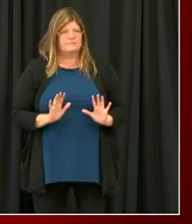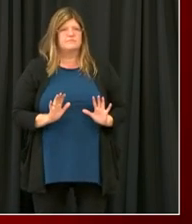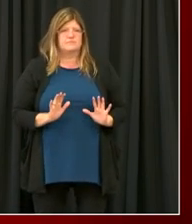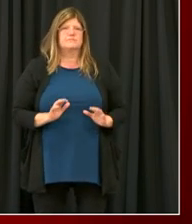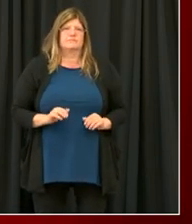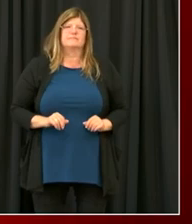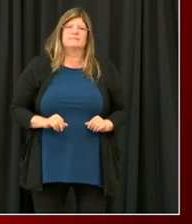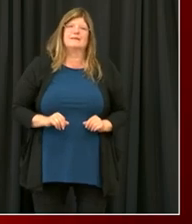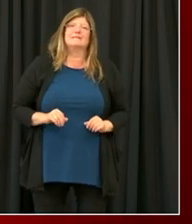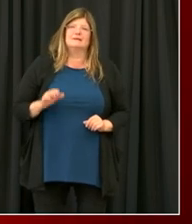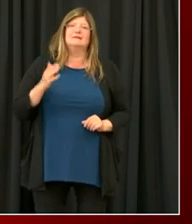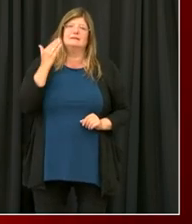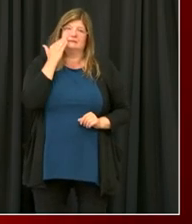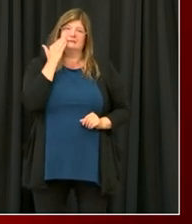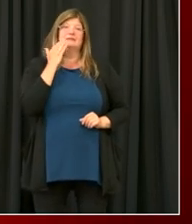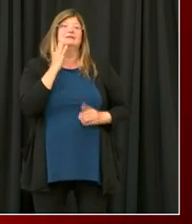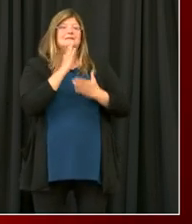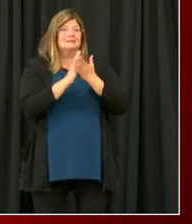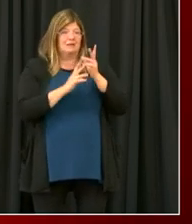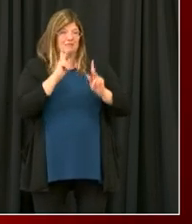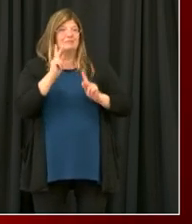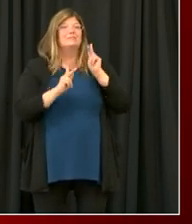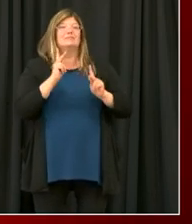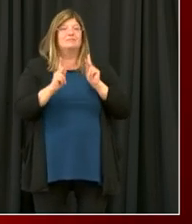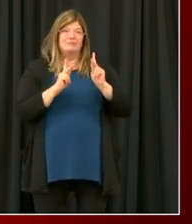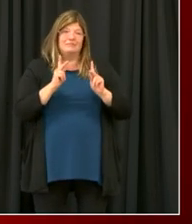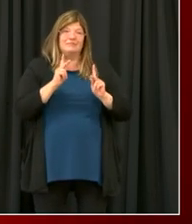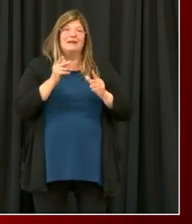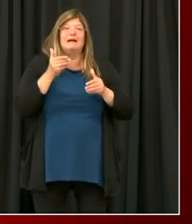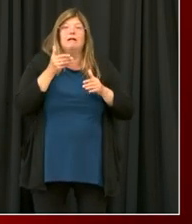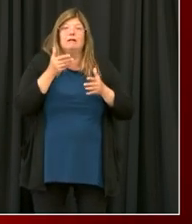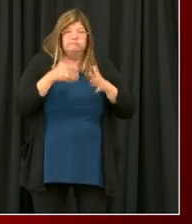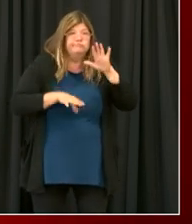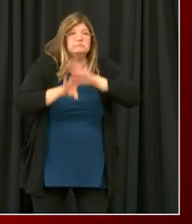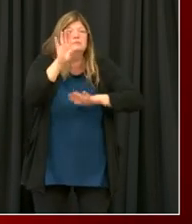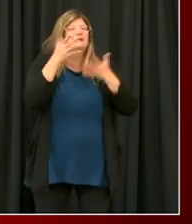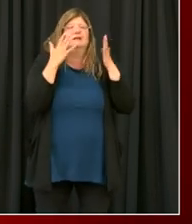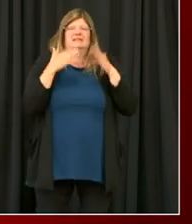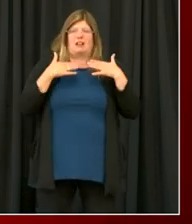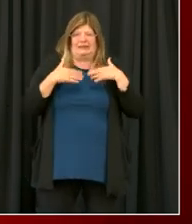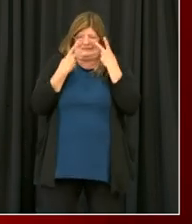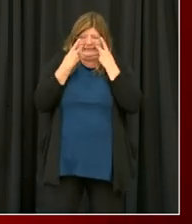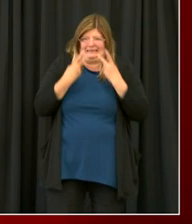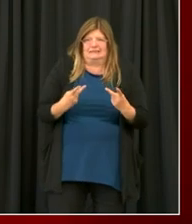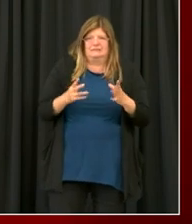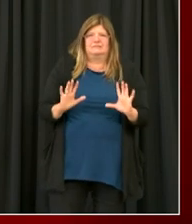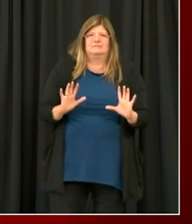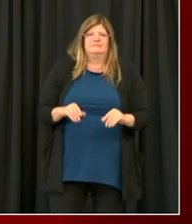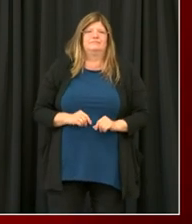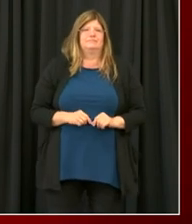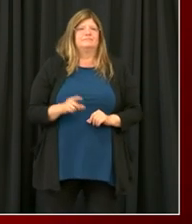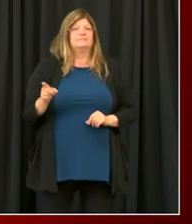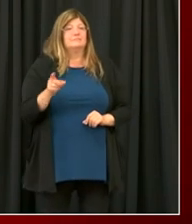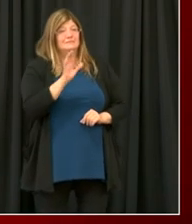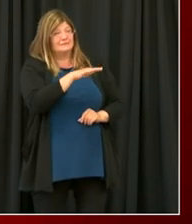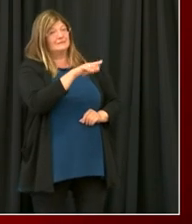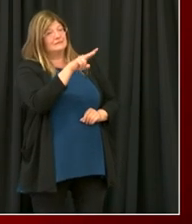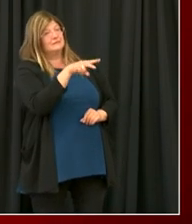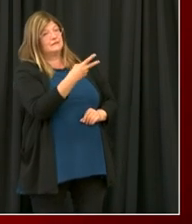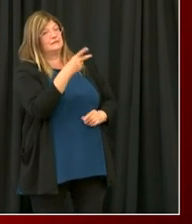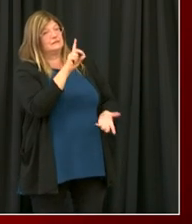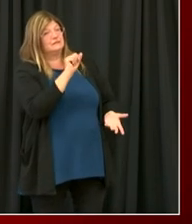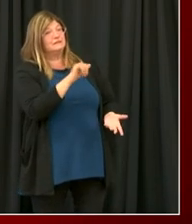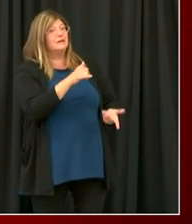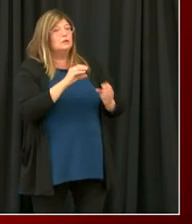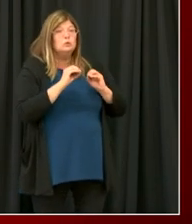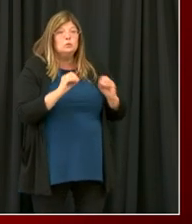can't at some point have more cases when we see more activity. This is your second day in a while, I guess, when you've had no deaths